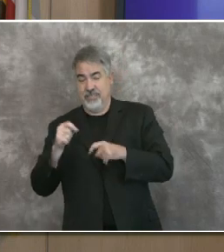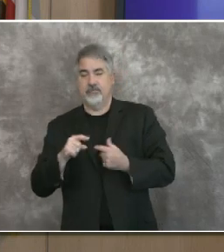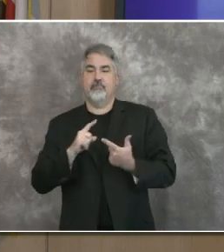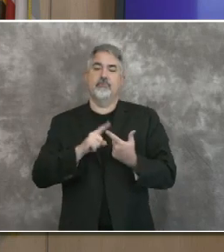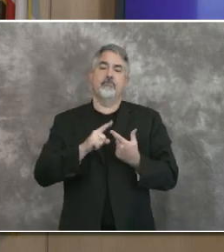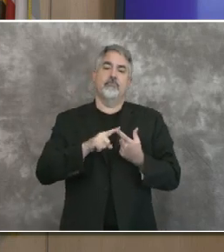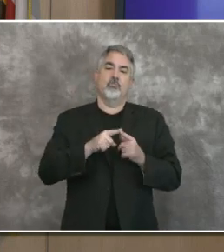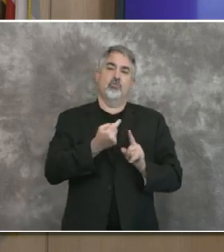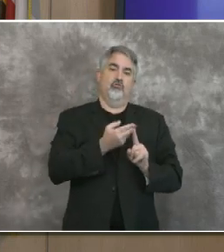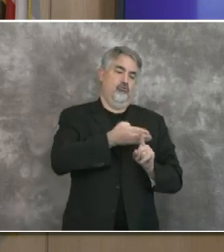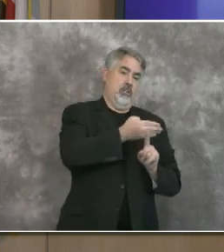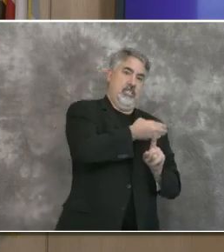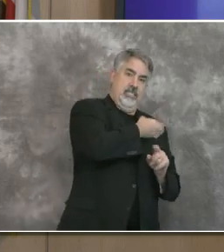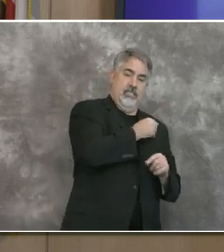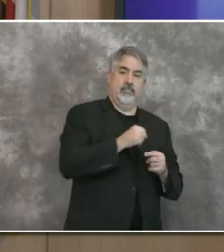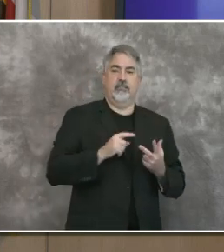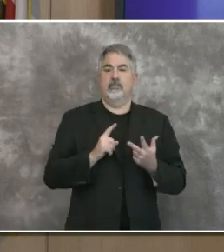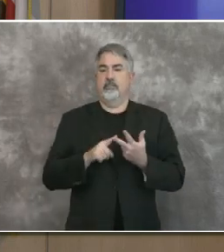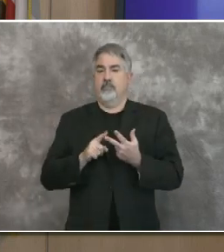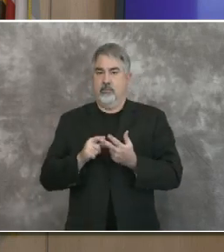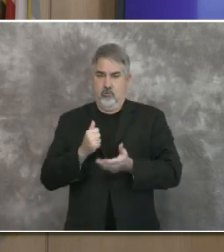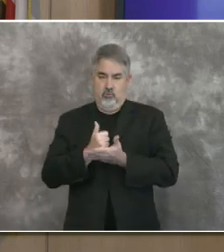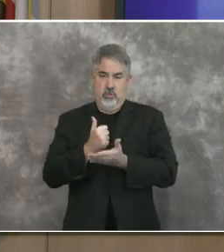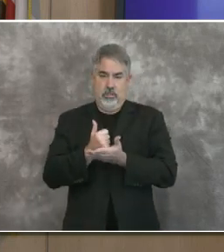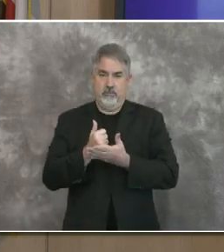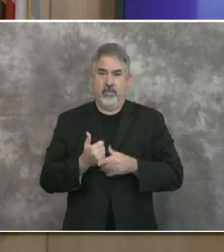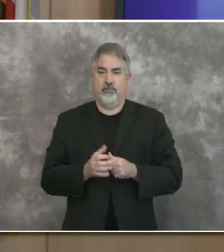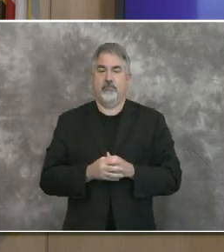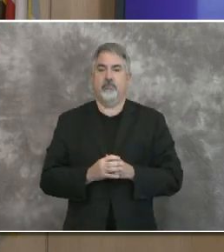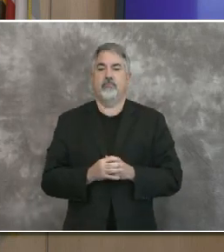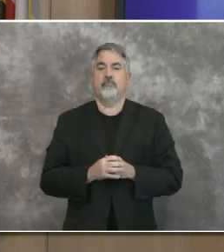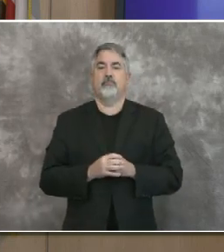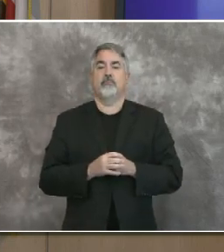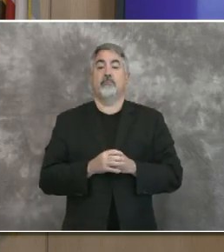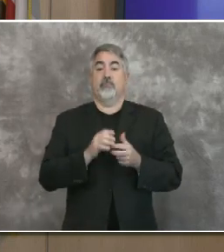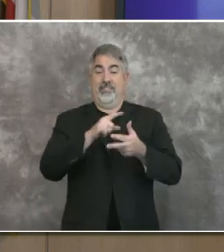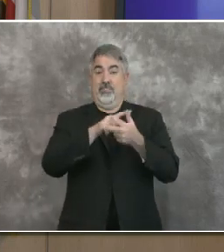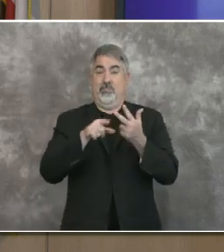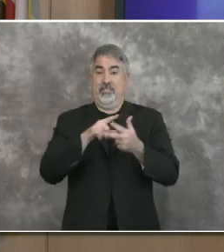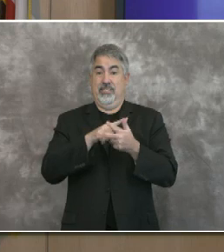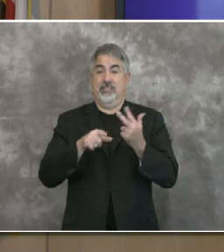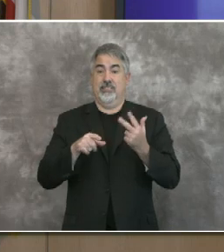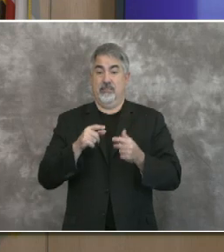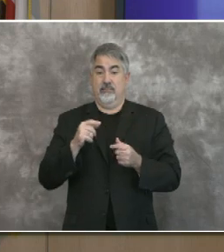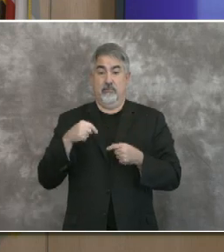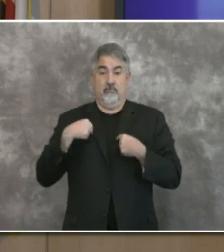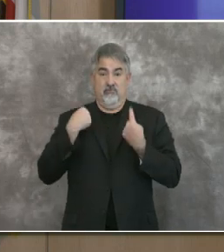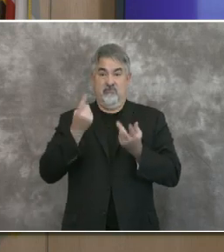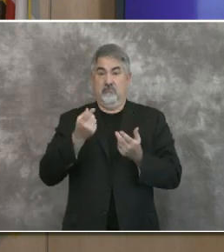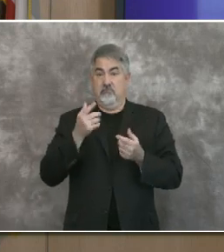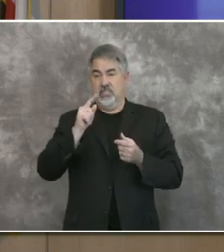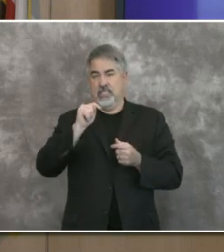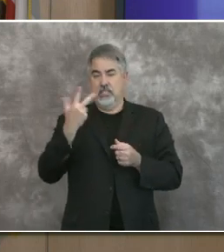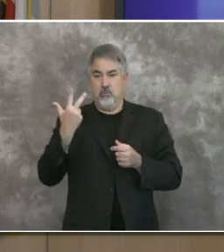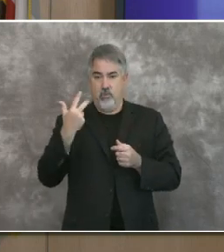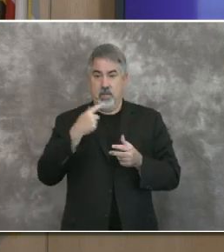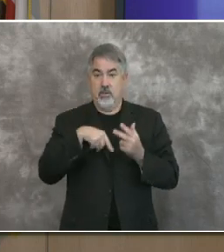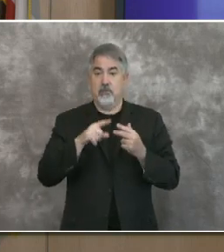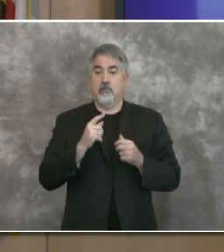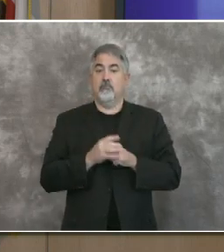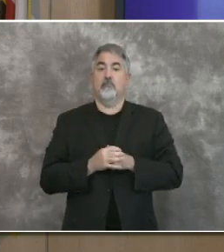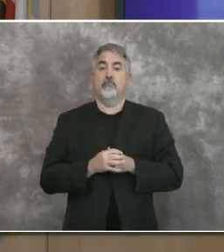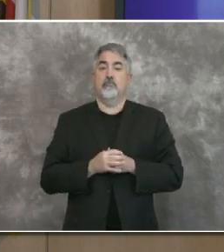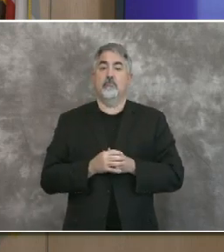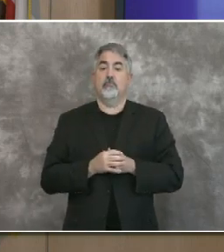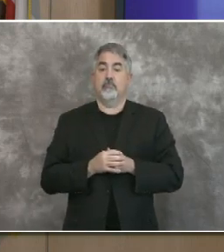supply chains for all the various components that go into executing those tests, along with working out all the protocols and procedures for how people can best get